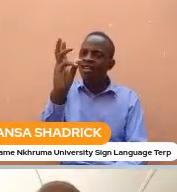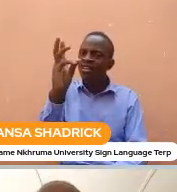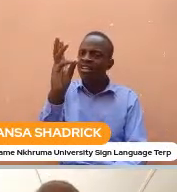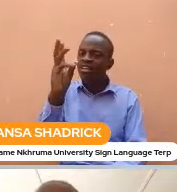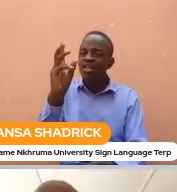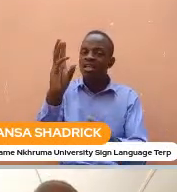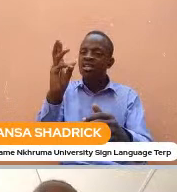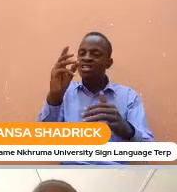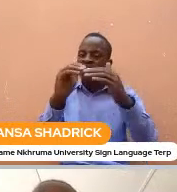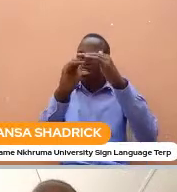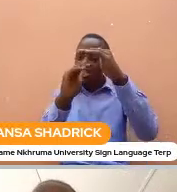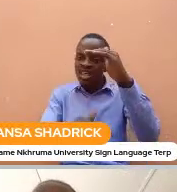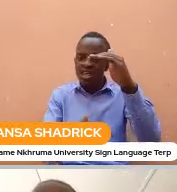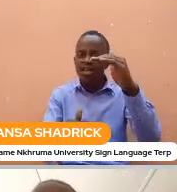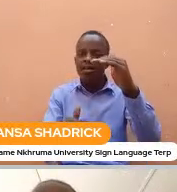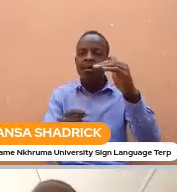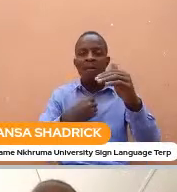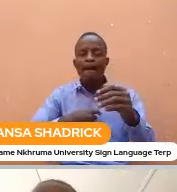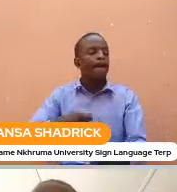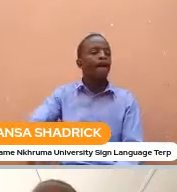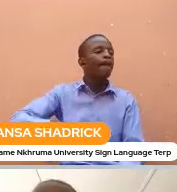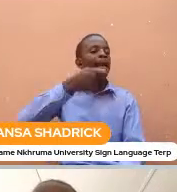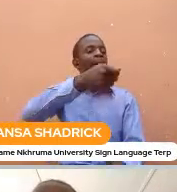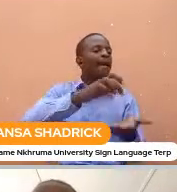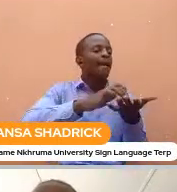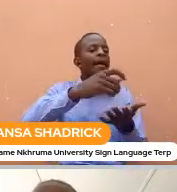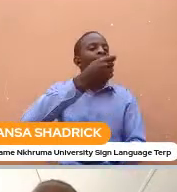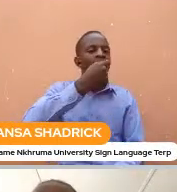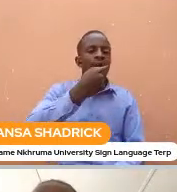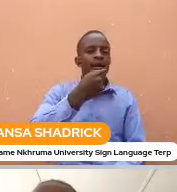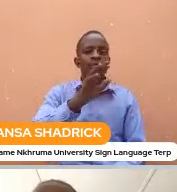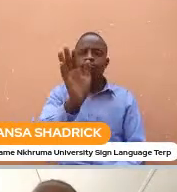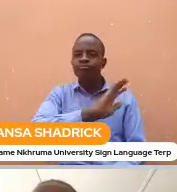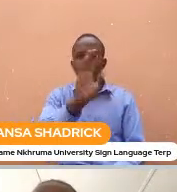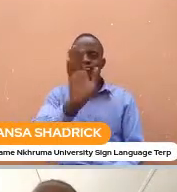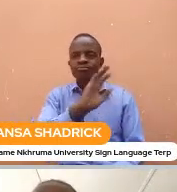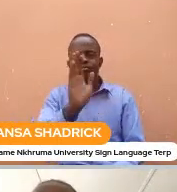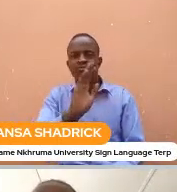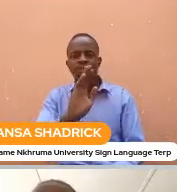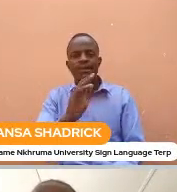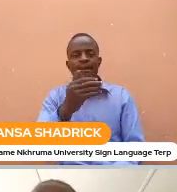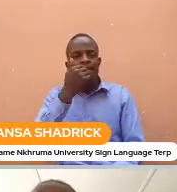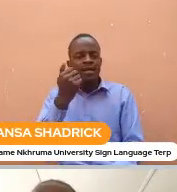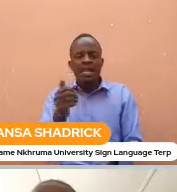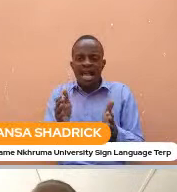those. Yeah, but there's no right age for contraceptives. No.